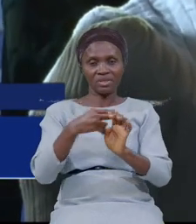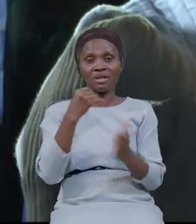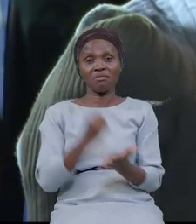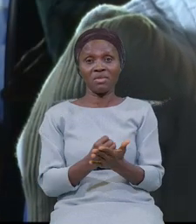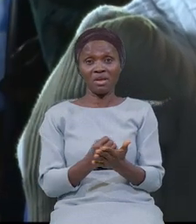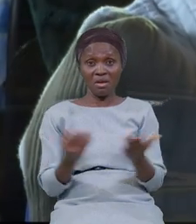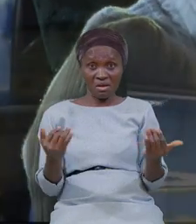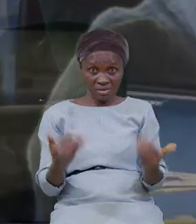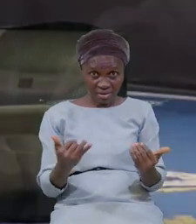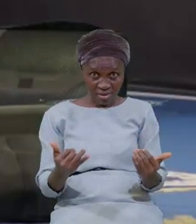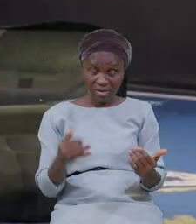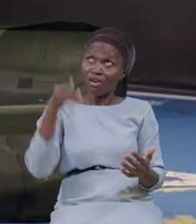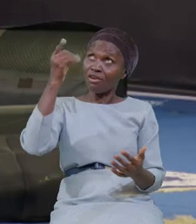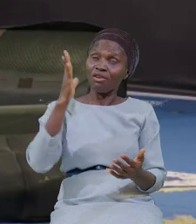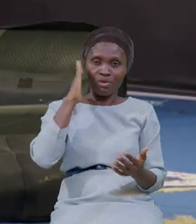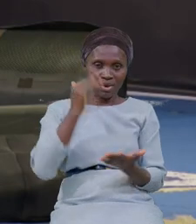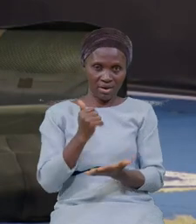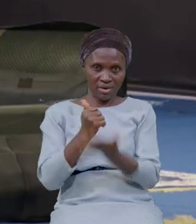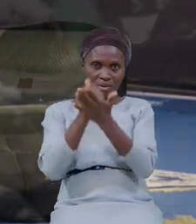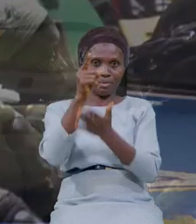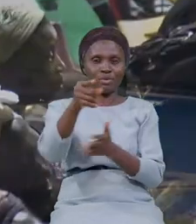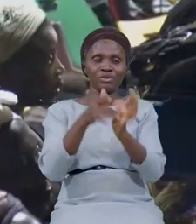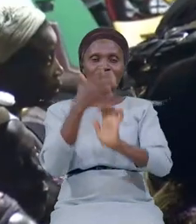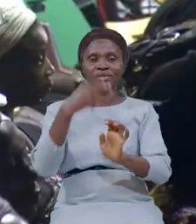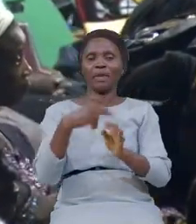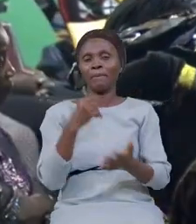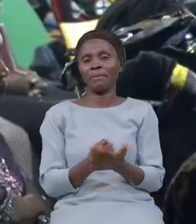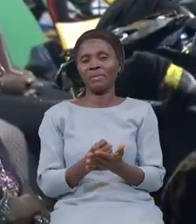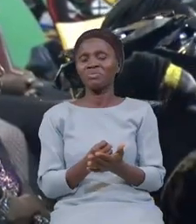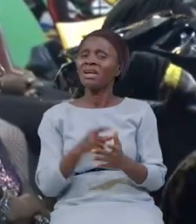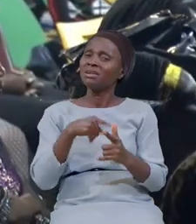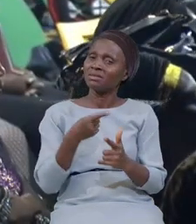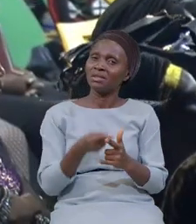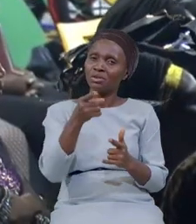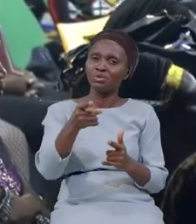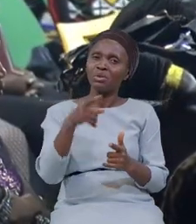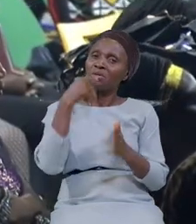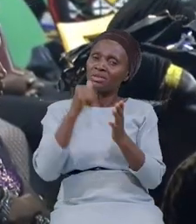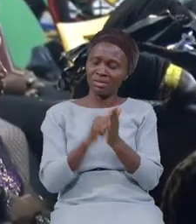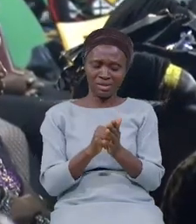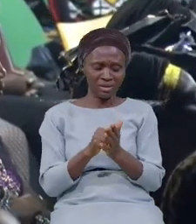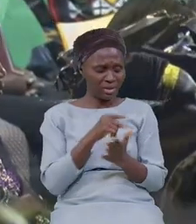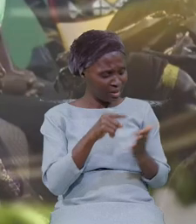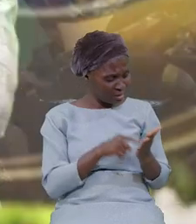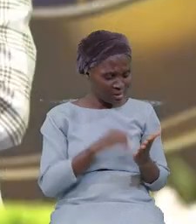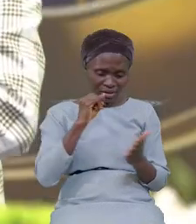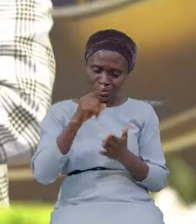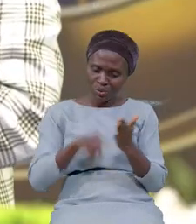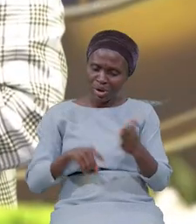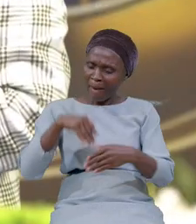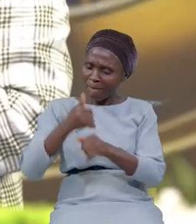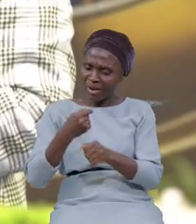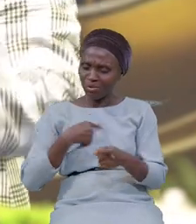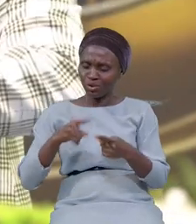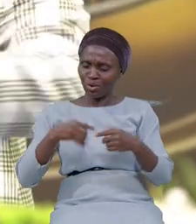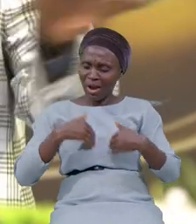Even today, tonight, it will help you. And then you say, this is what is making me to have the